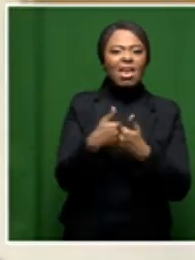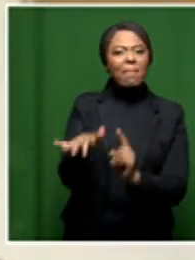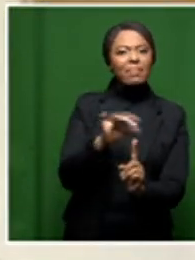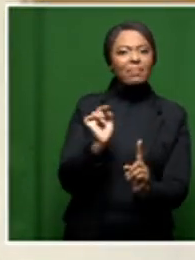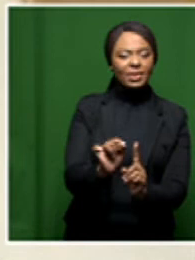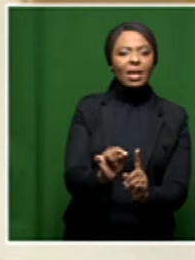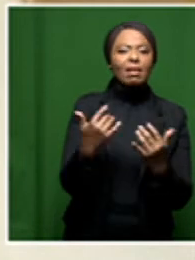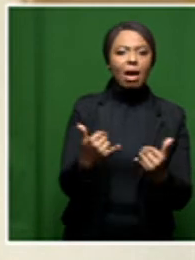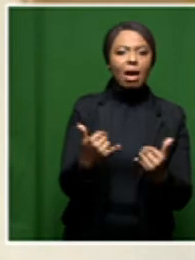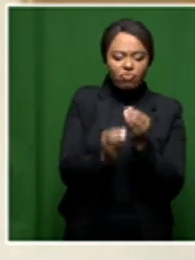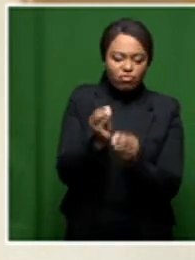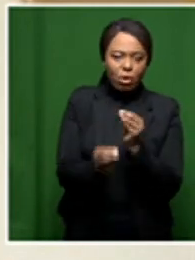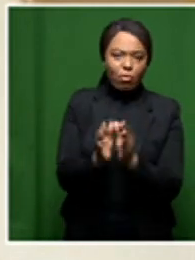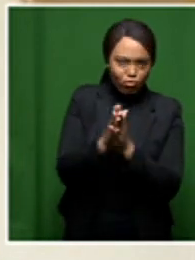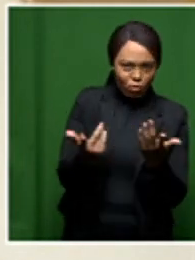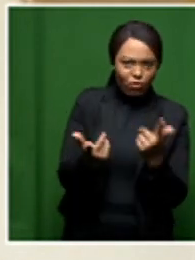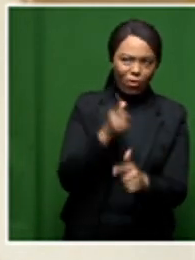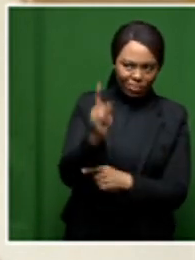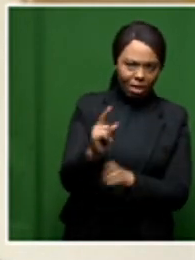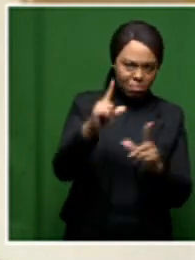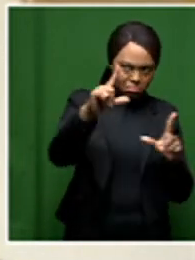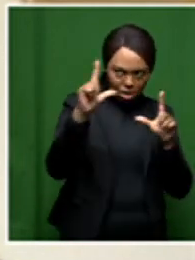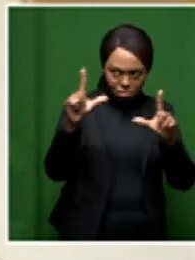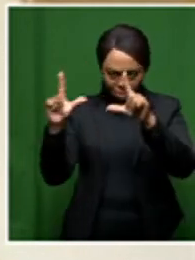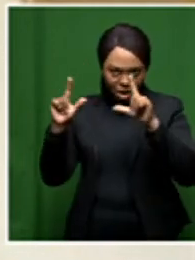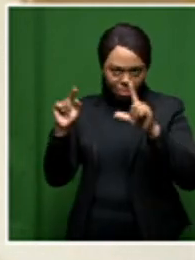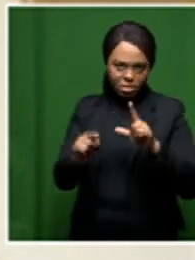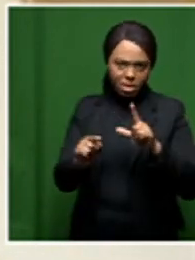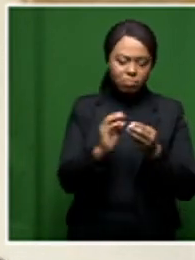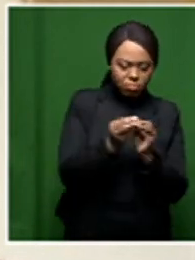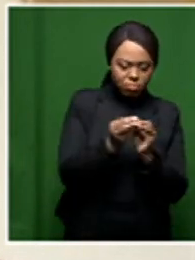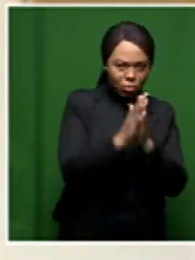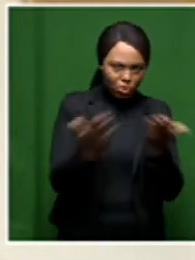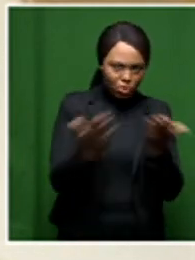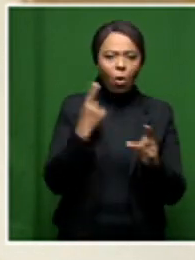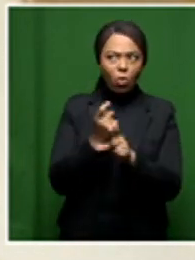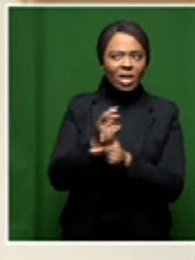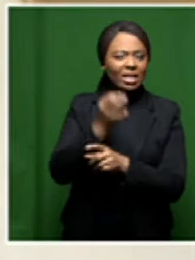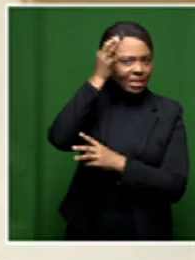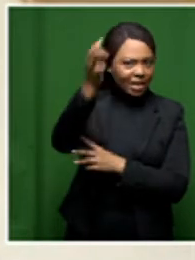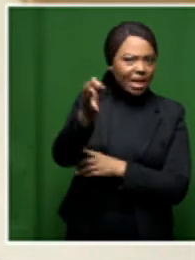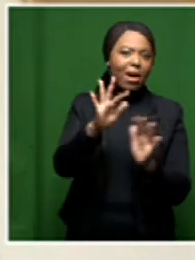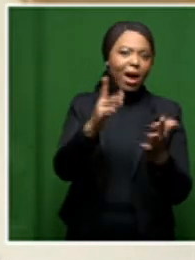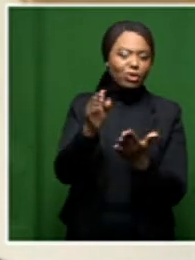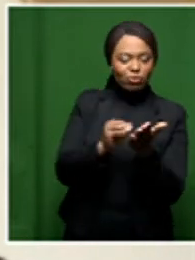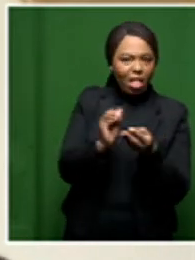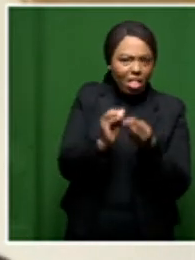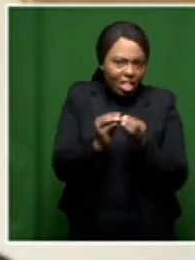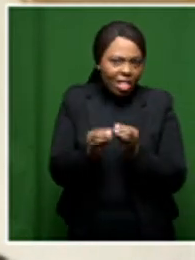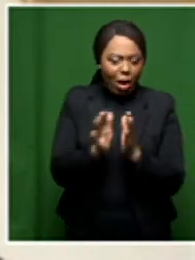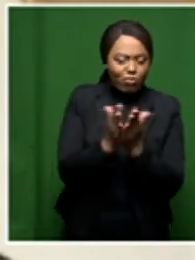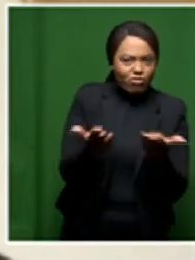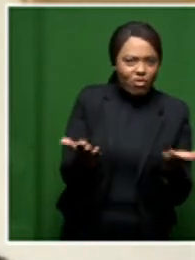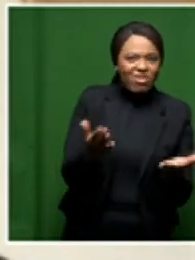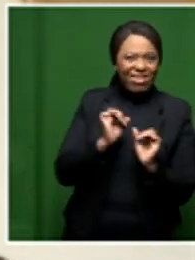a book. And from then on, I just thought, you know, it's a medium I've always dreamed about doing a book. And so that's one way.